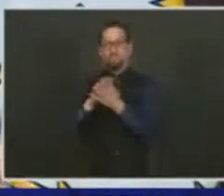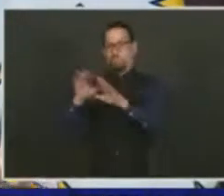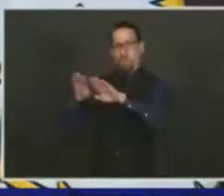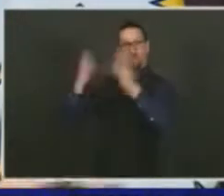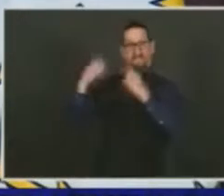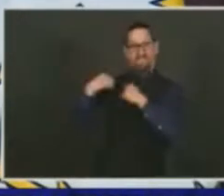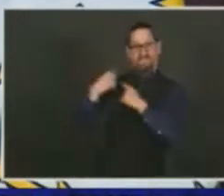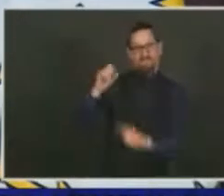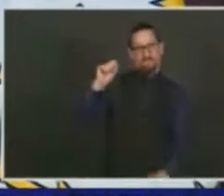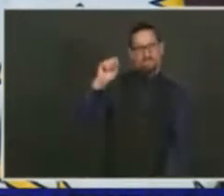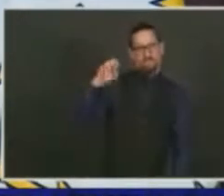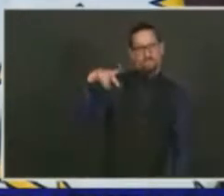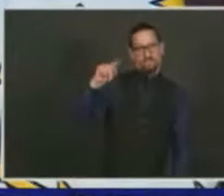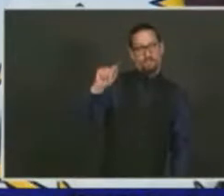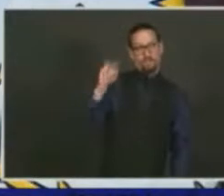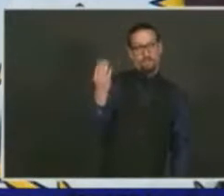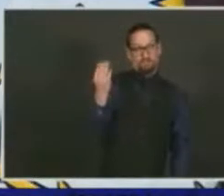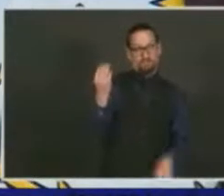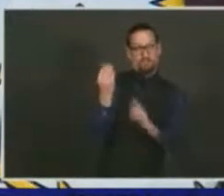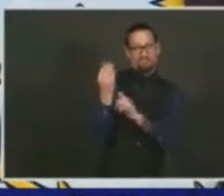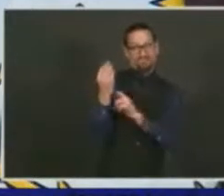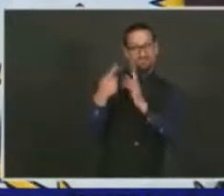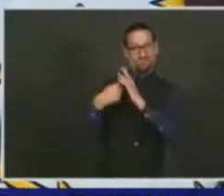the in-school students